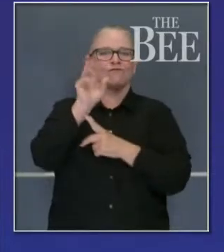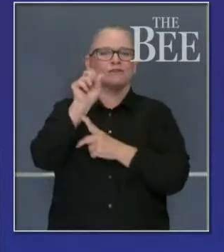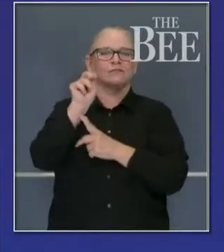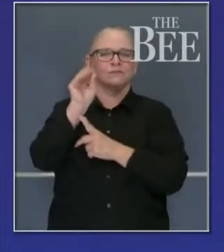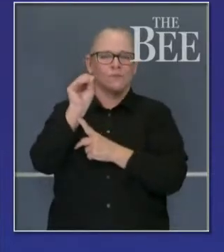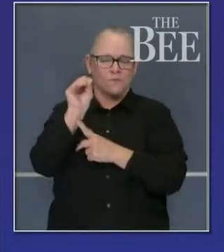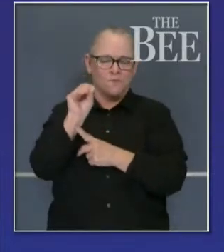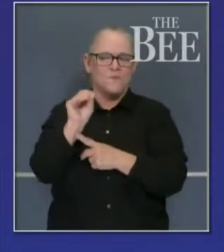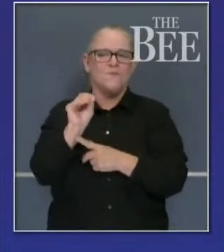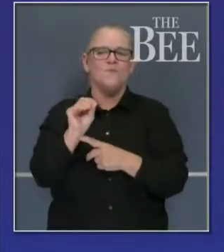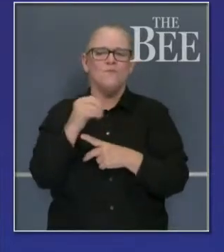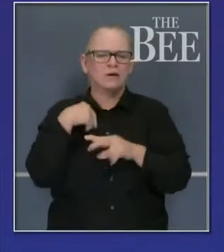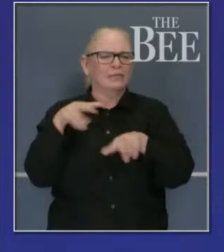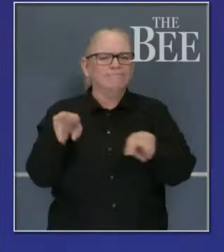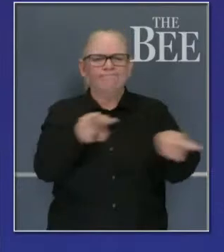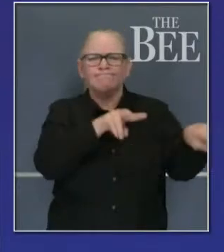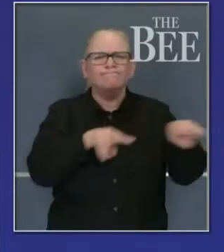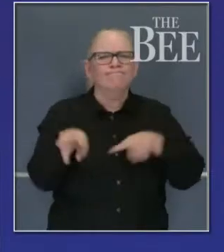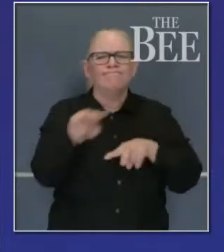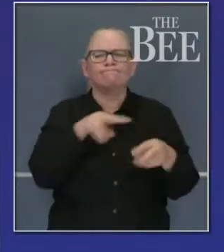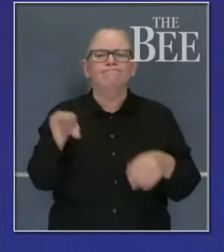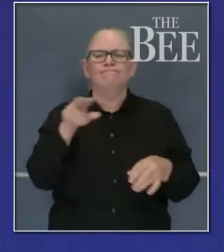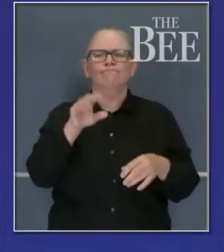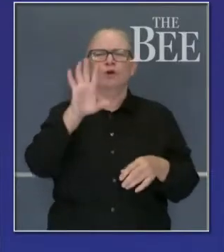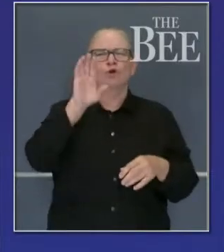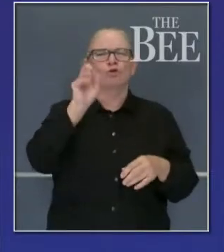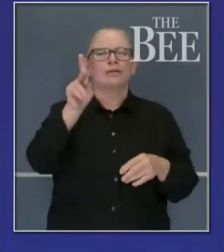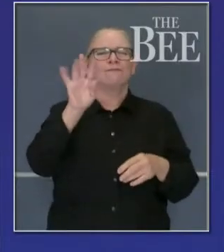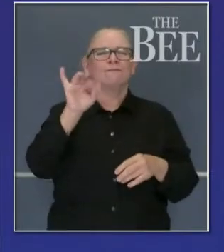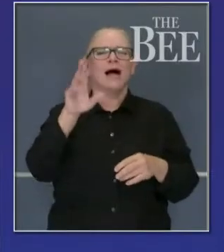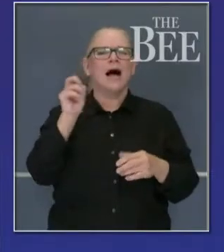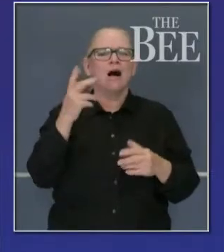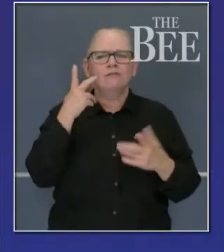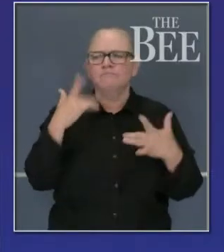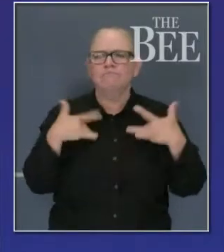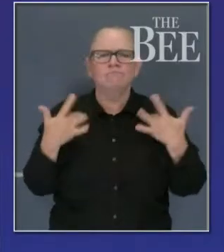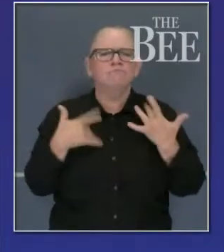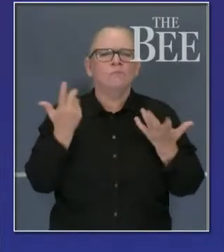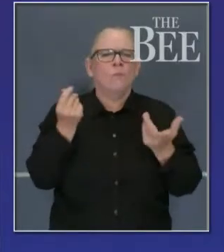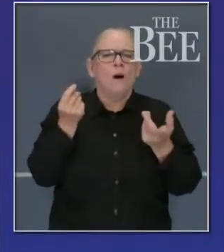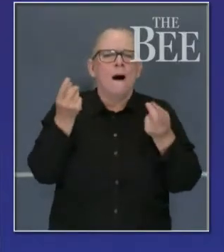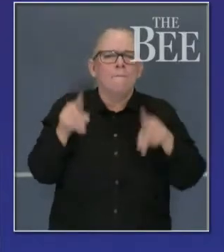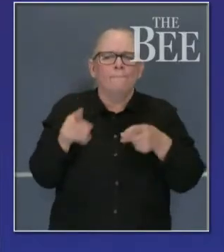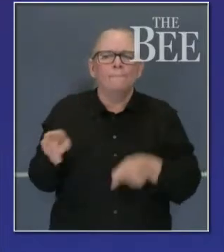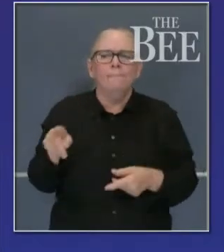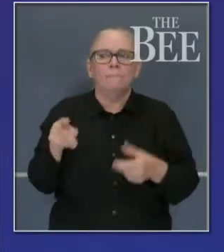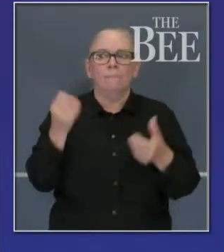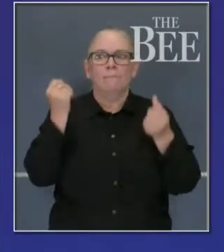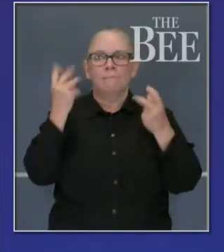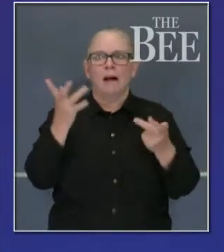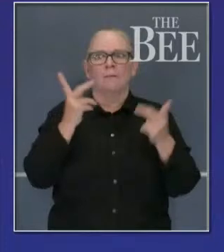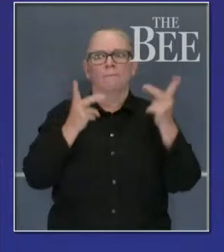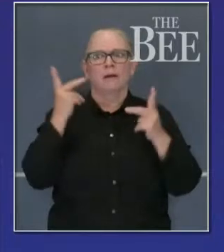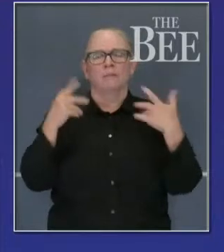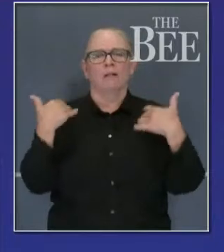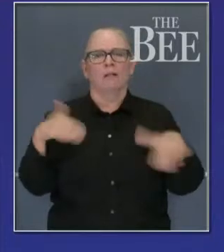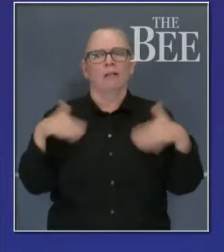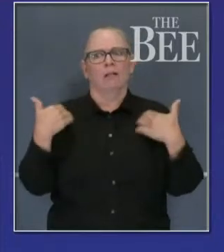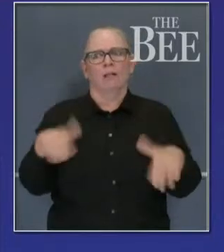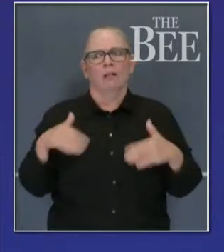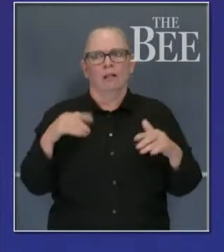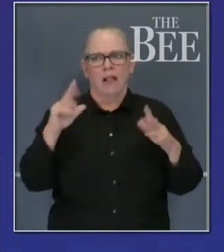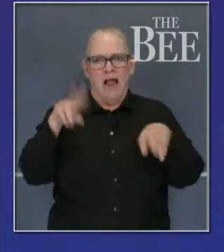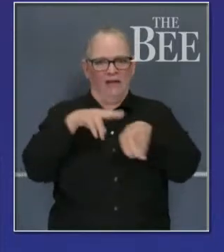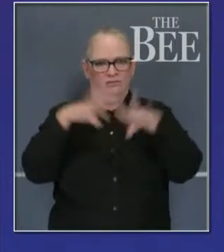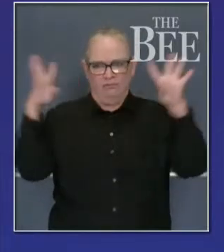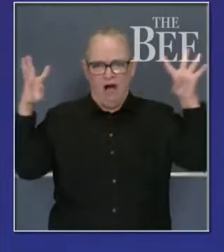generated a lot of national attention for good reason. This is an area where we are experiencing